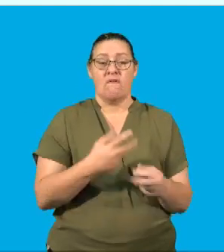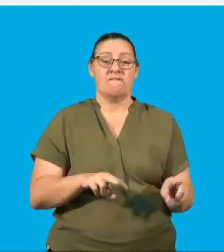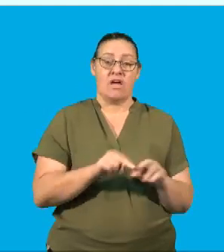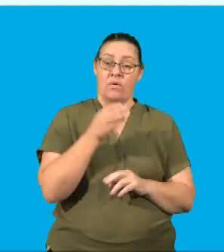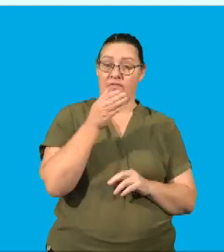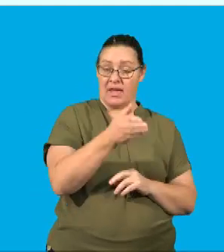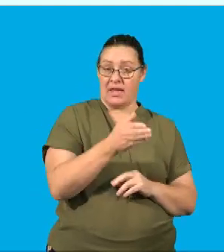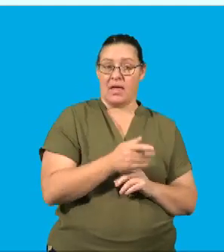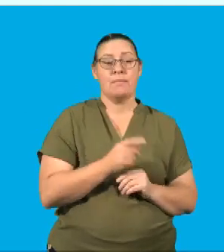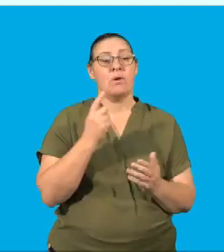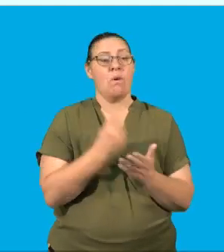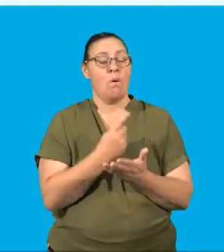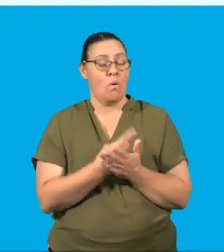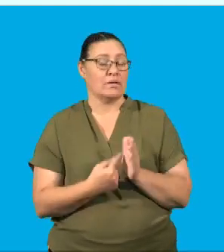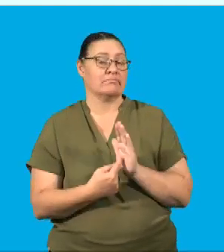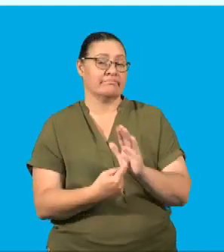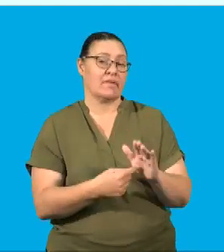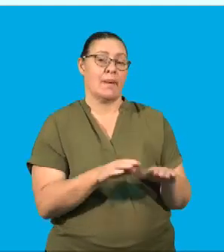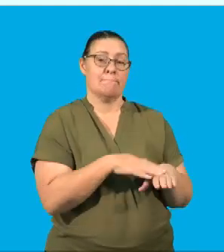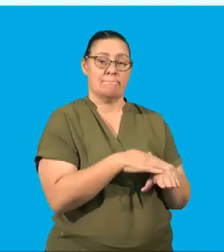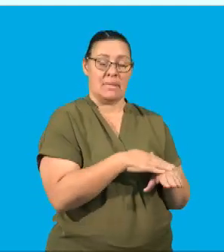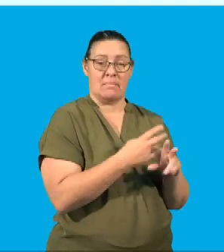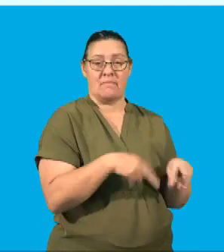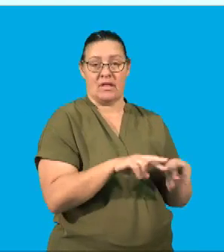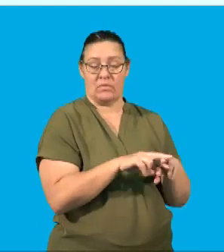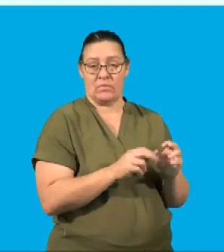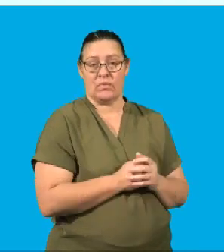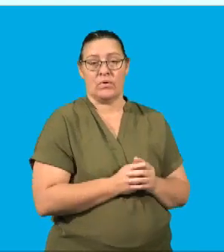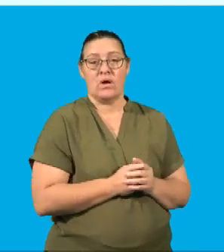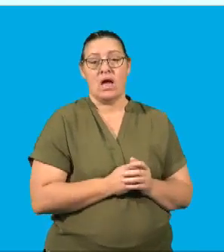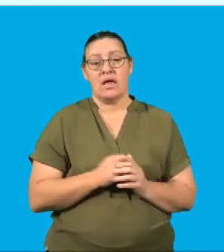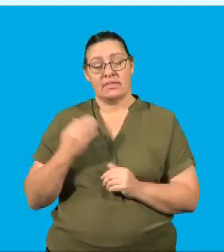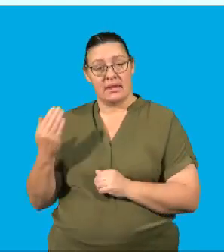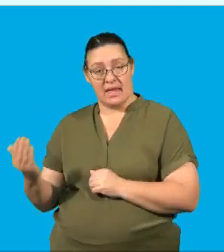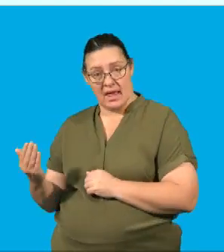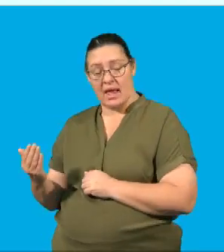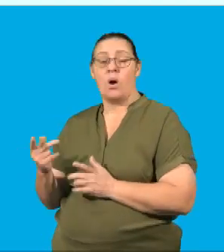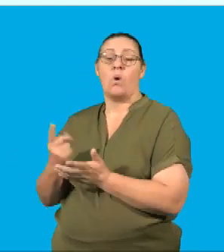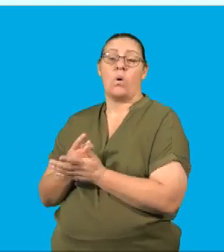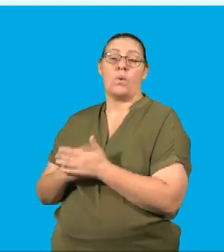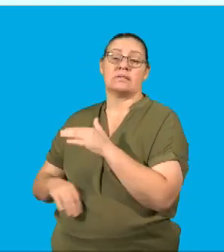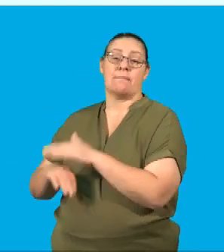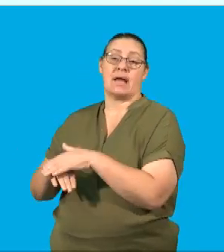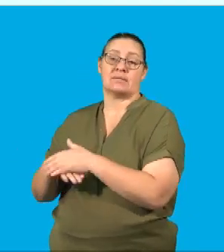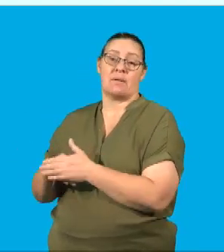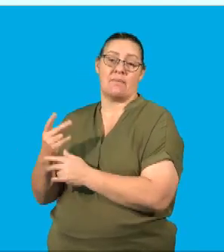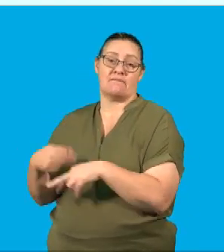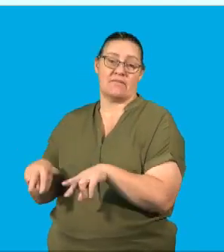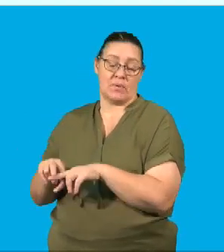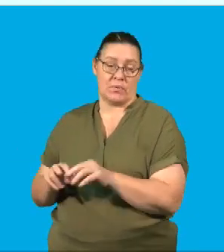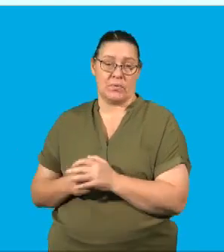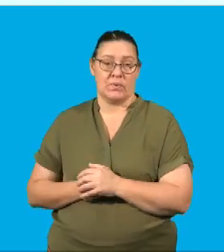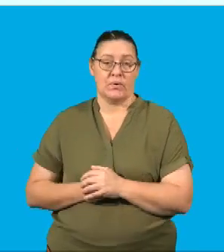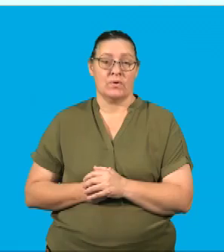value that is here will always represent the minimum value. And the value that is here will always represent your